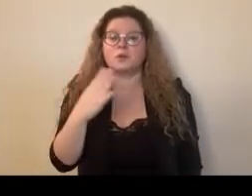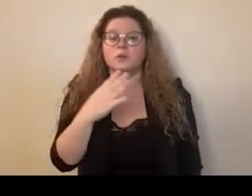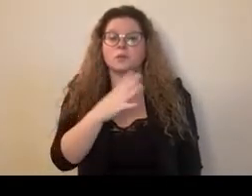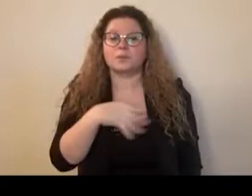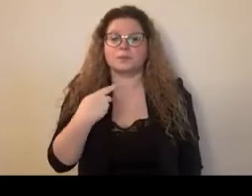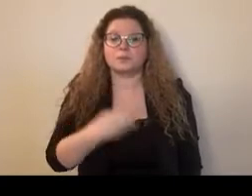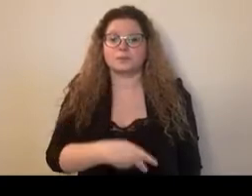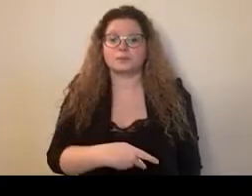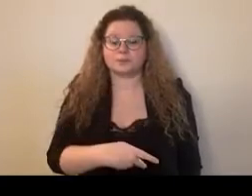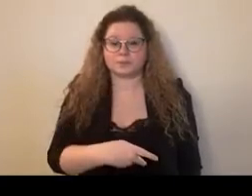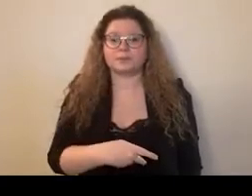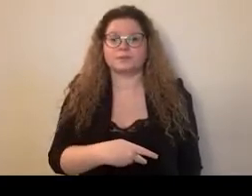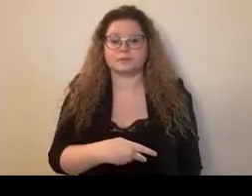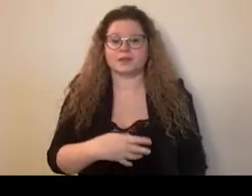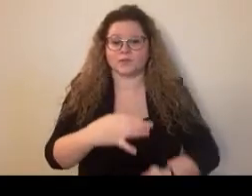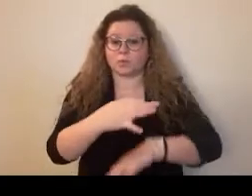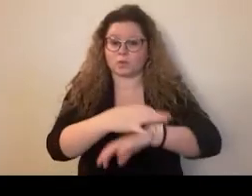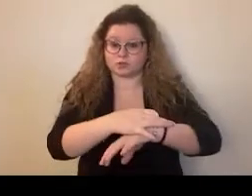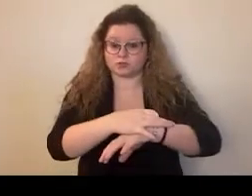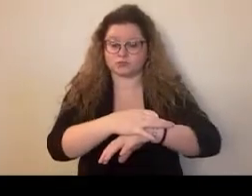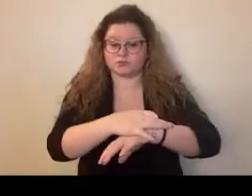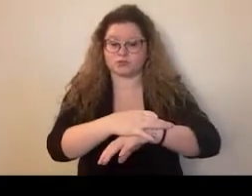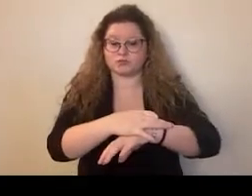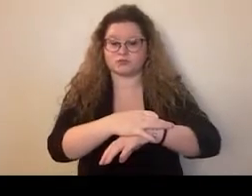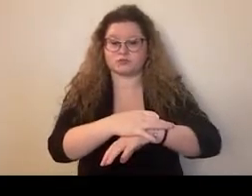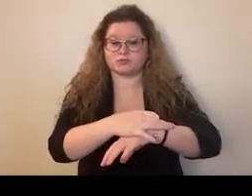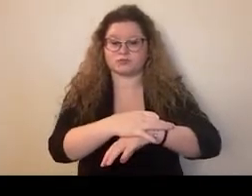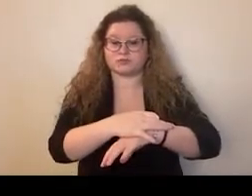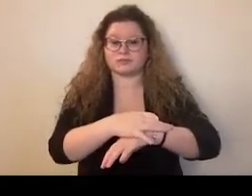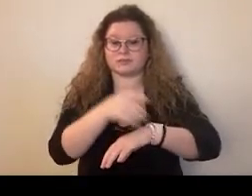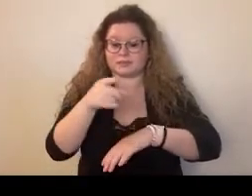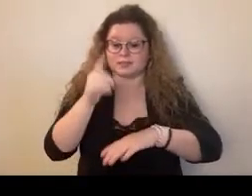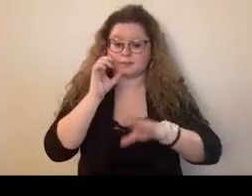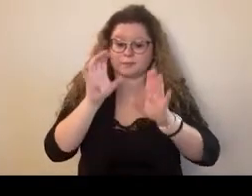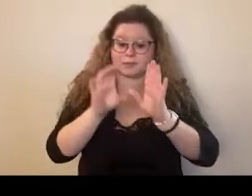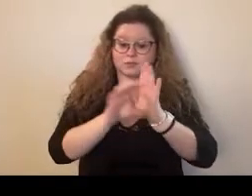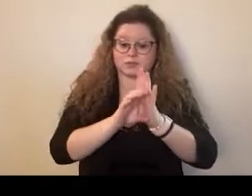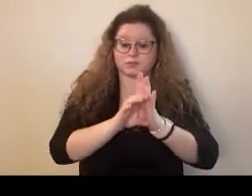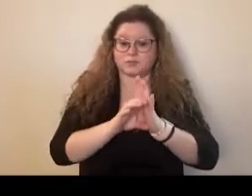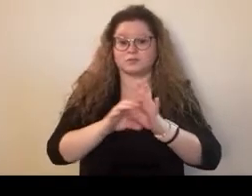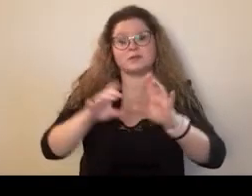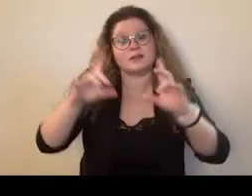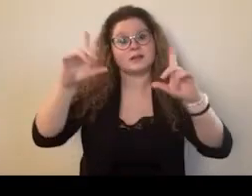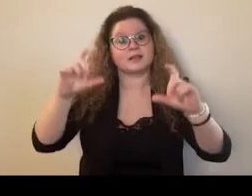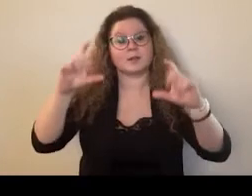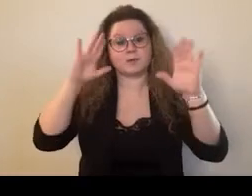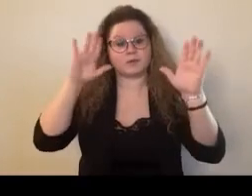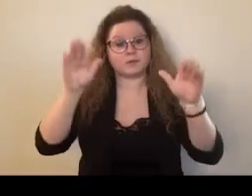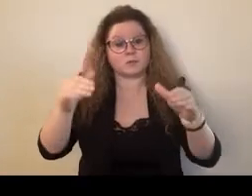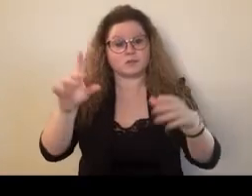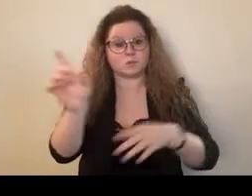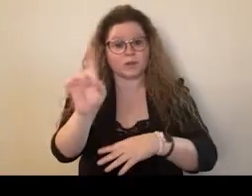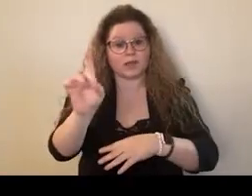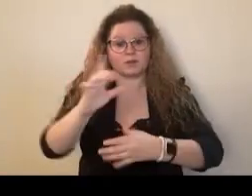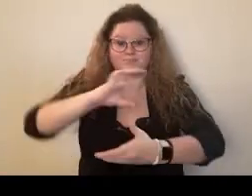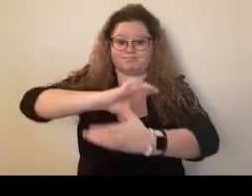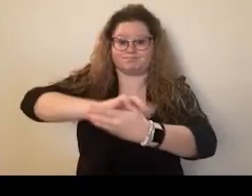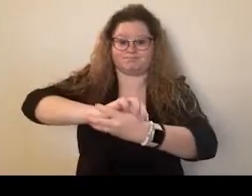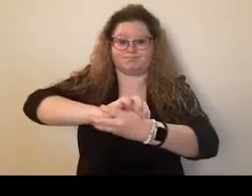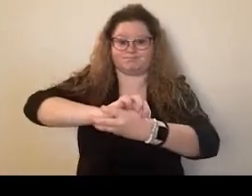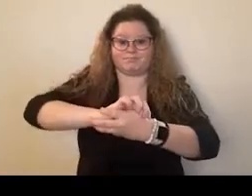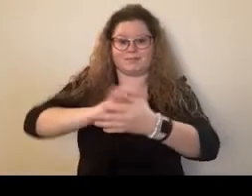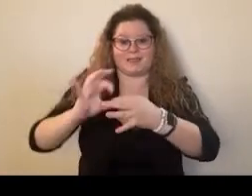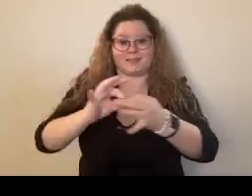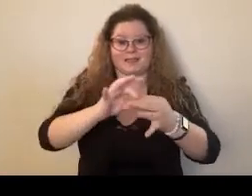shirt. She's wearing a watch, and in the picture, the camera is focused on the connection between the elderly